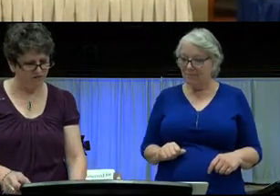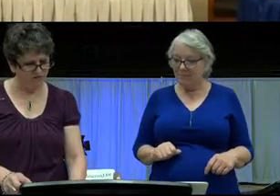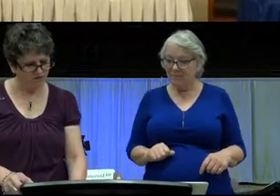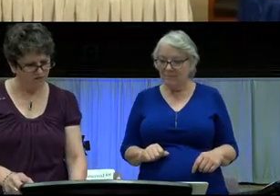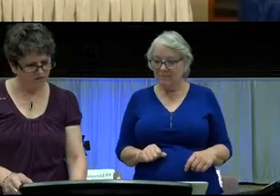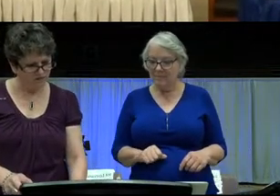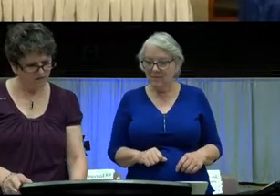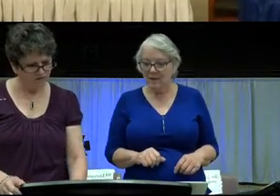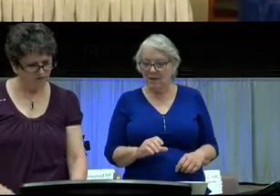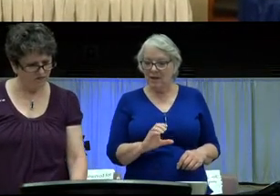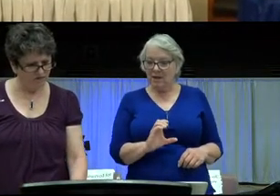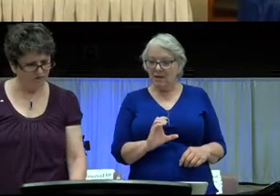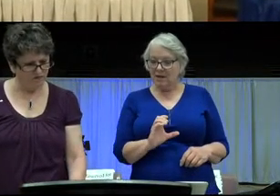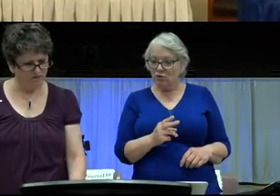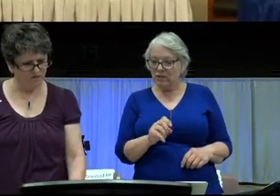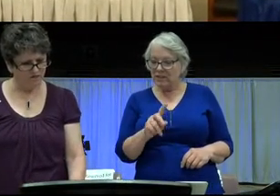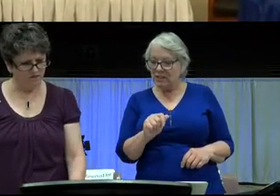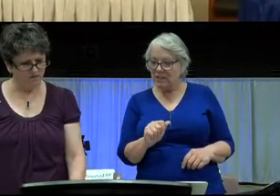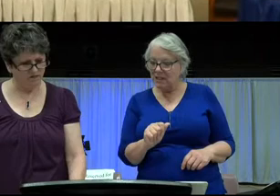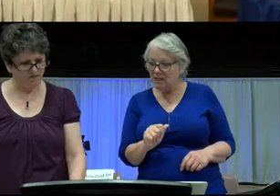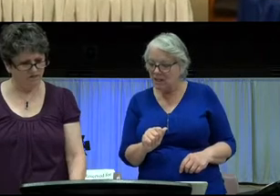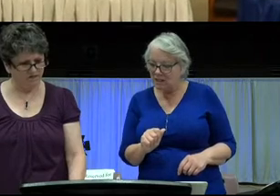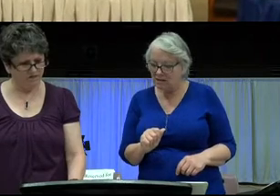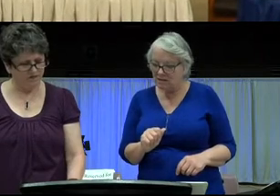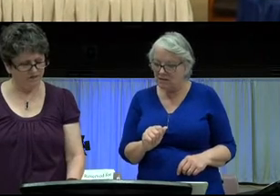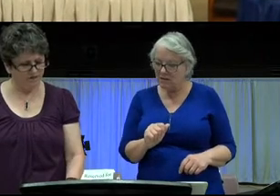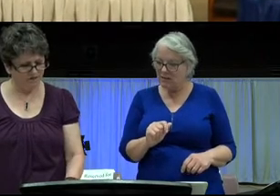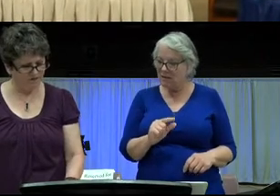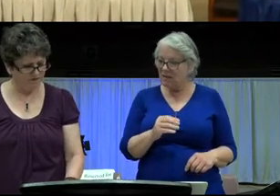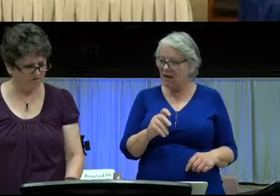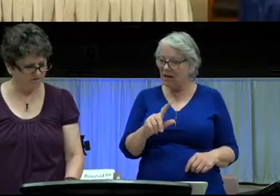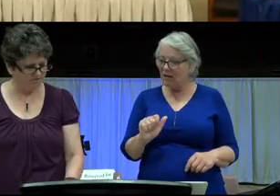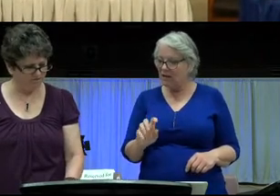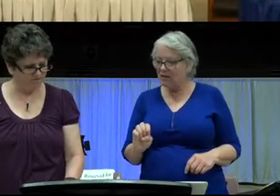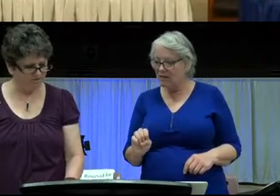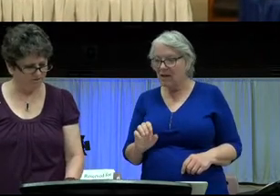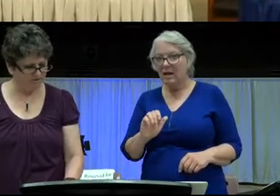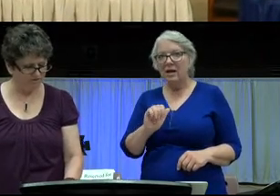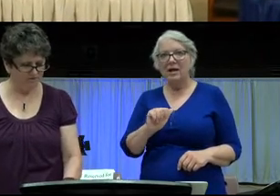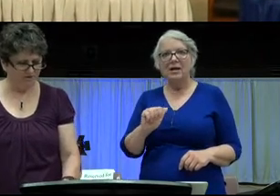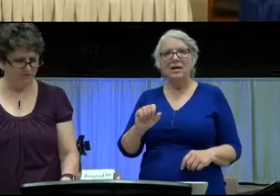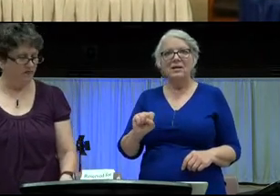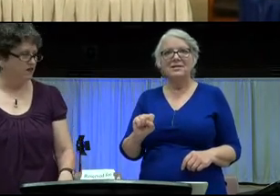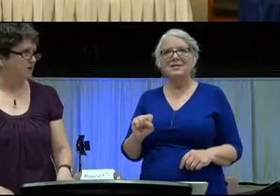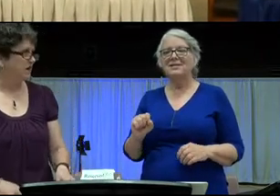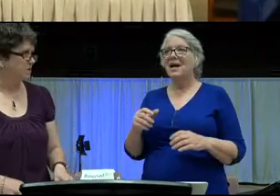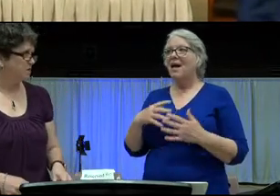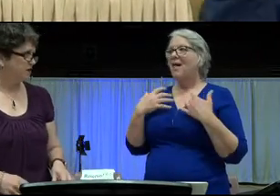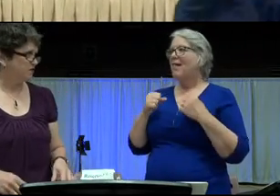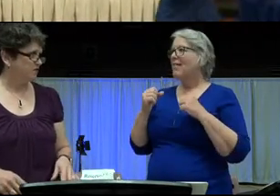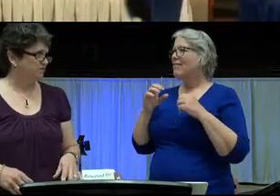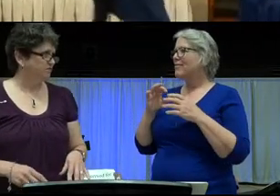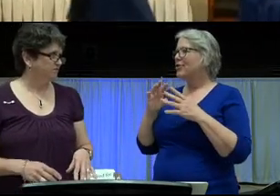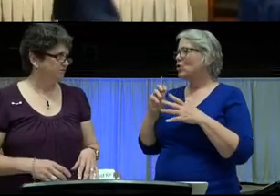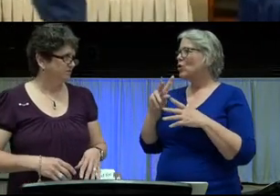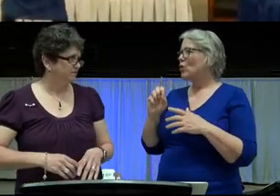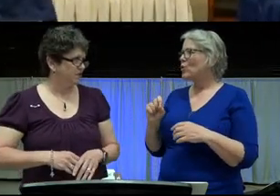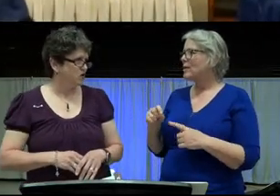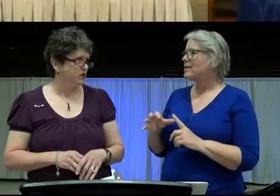Christina O'Daigle, Certificate of Applied Science, Health Information Coding Specialist.